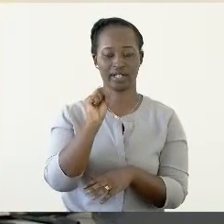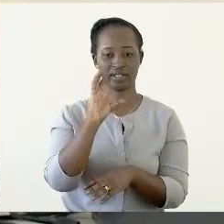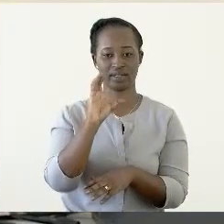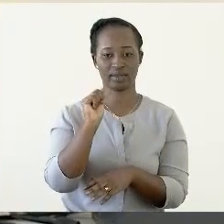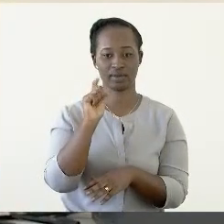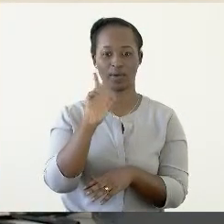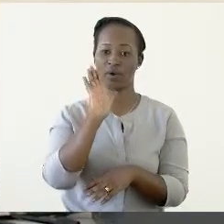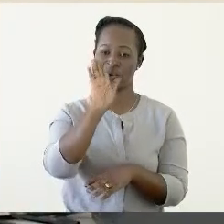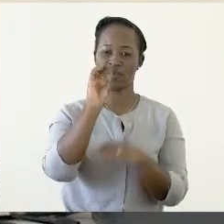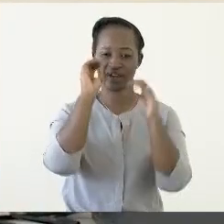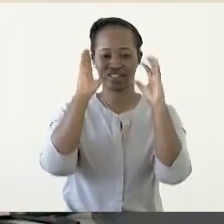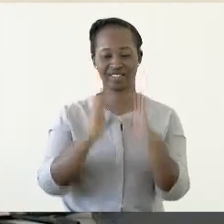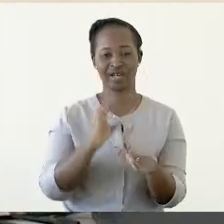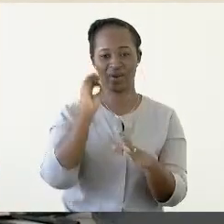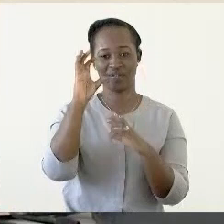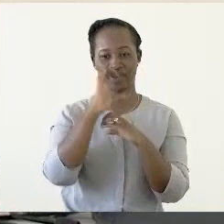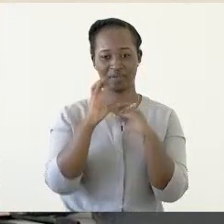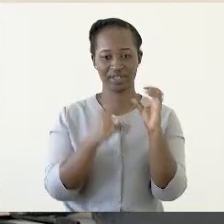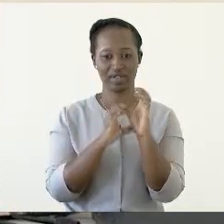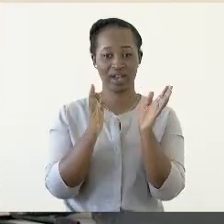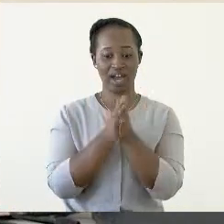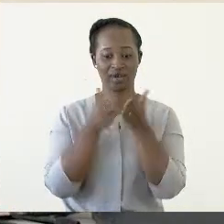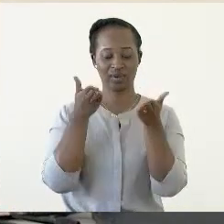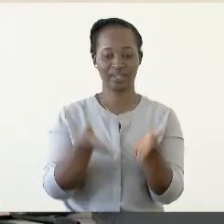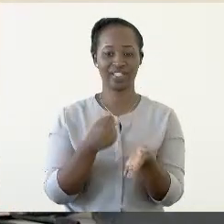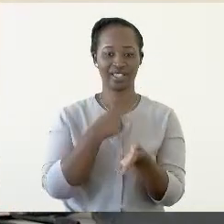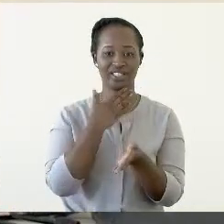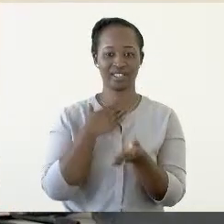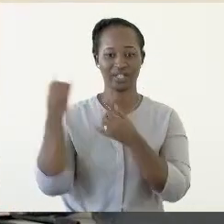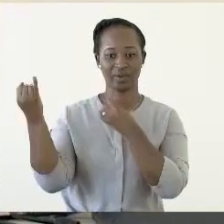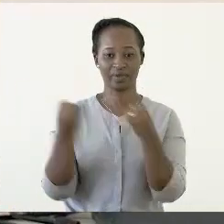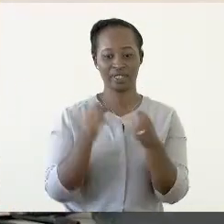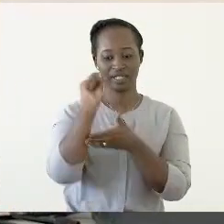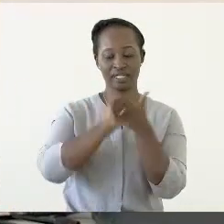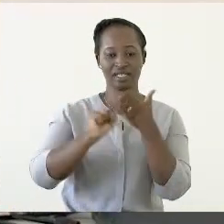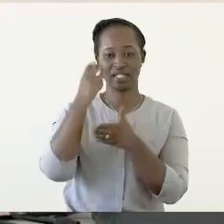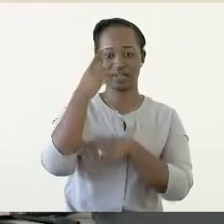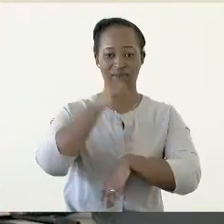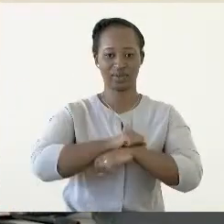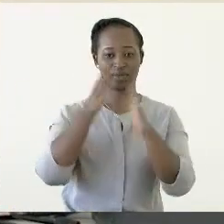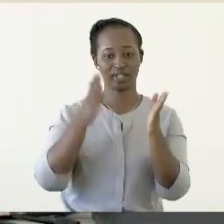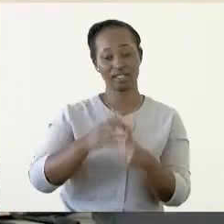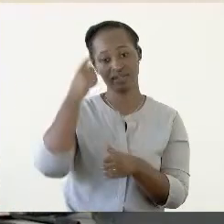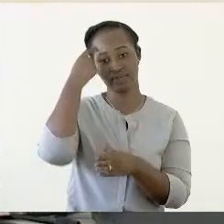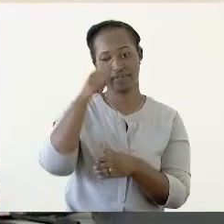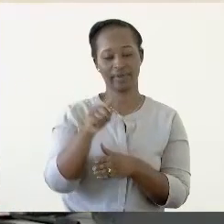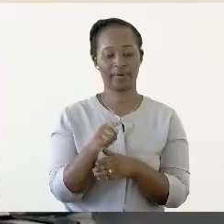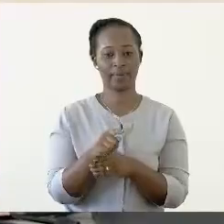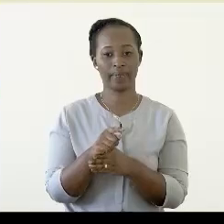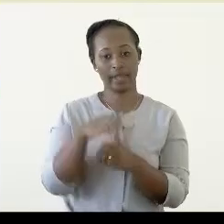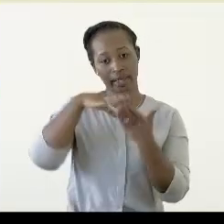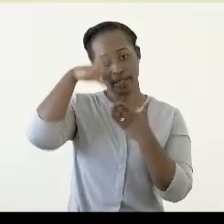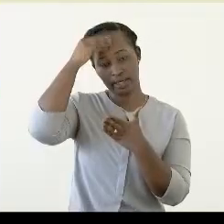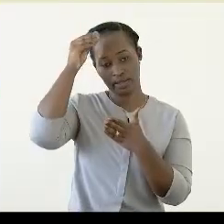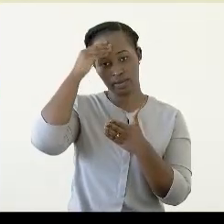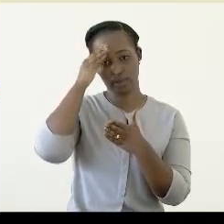chemistry. And today I want to invite Senior 2 students for a lesson